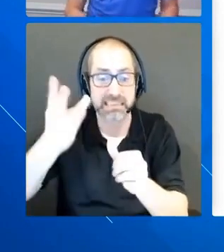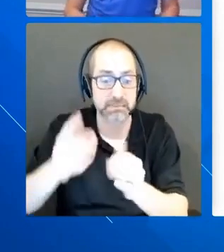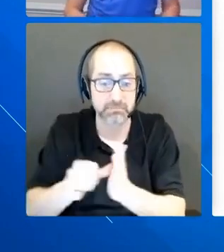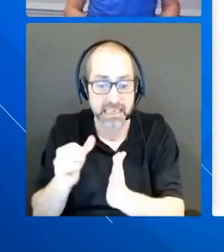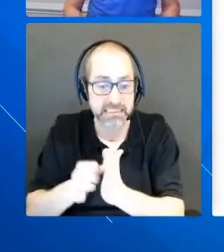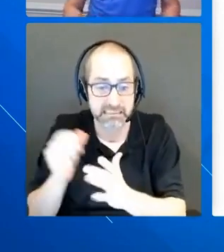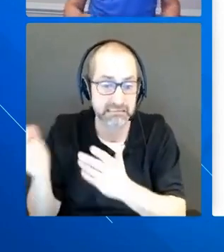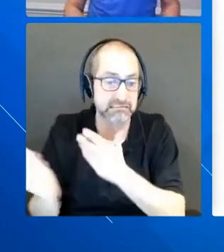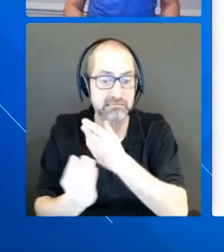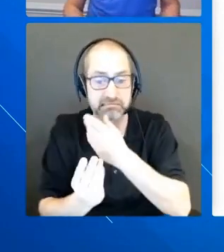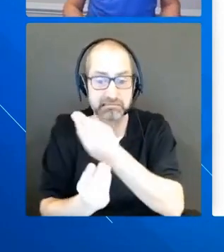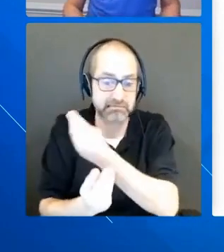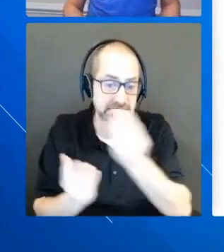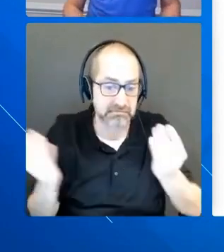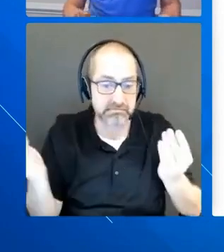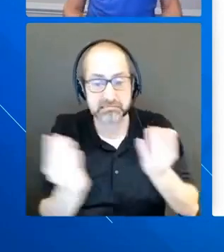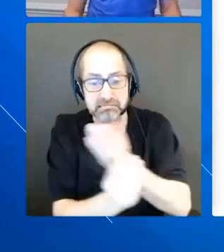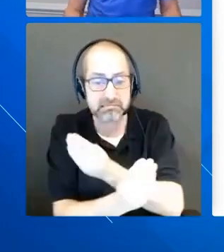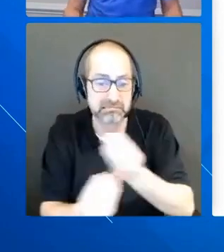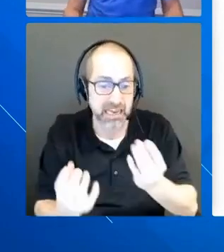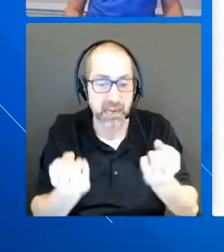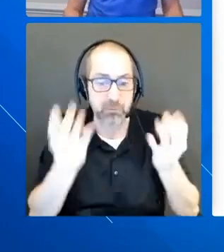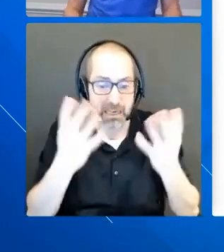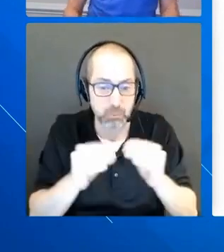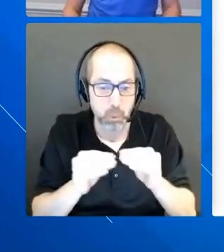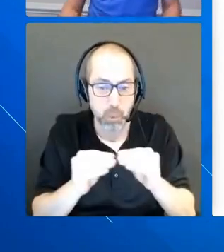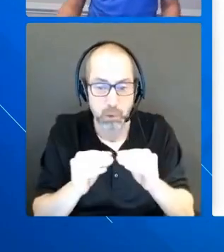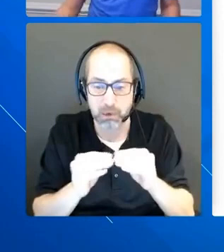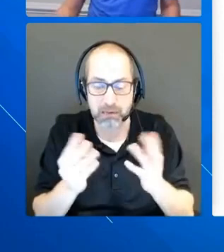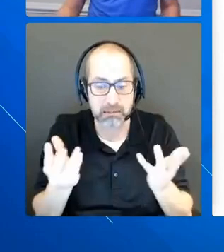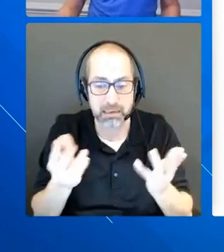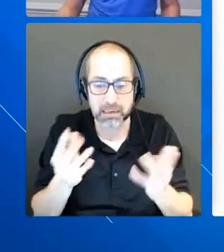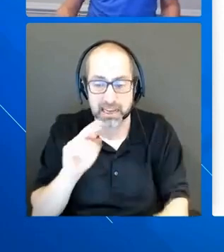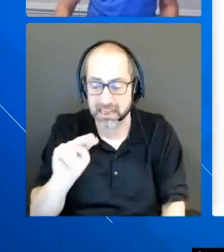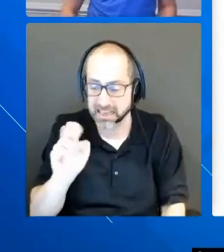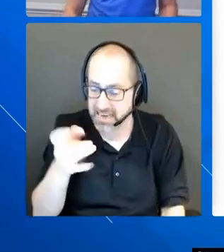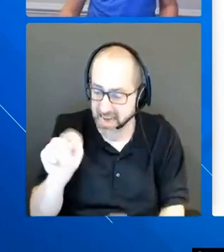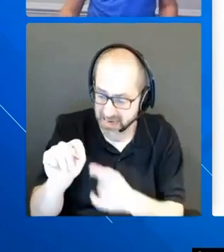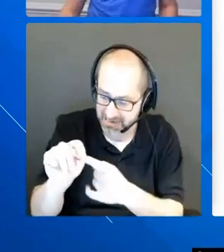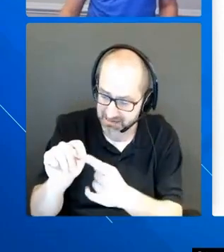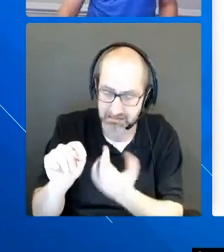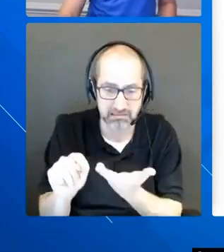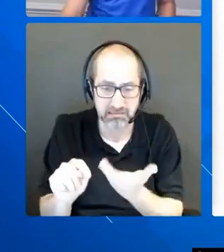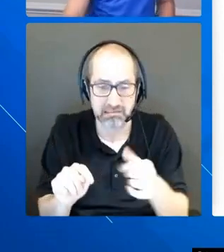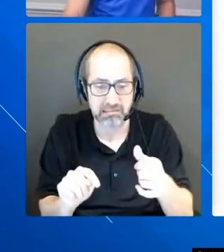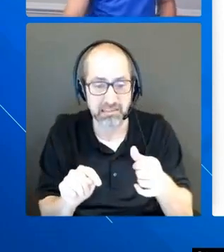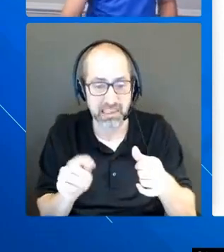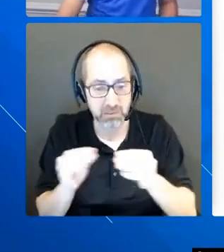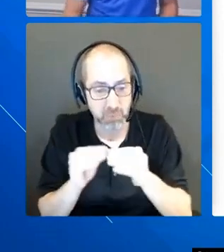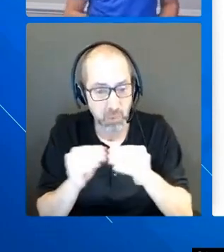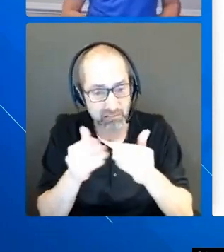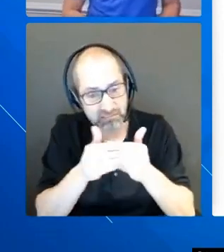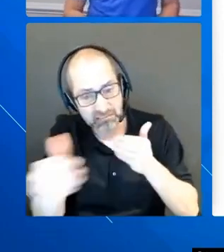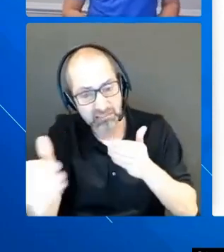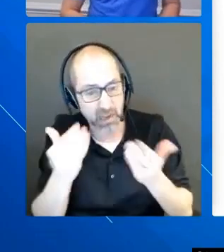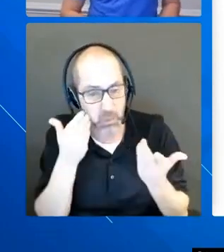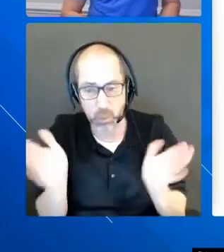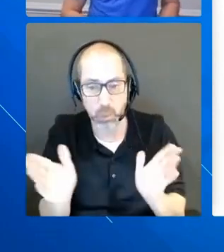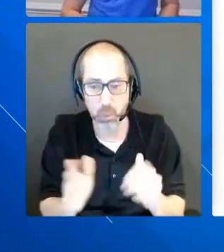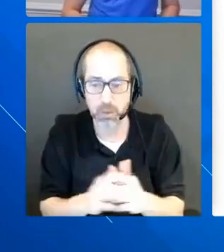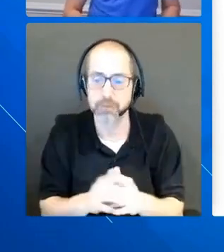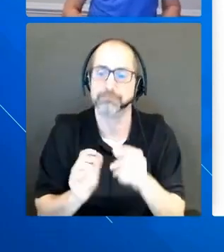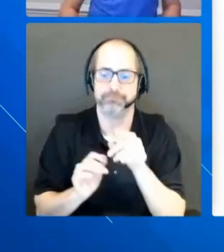about done. And there's a next button. It gives me no context of how far I am in this workflow. I like